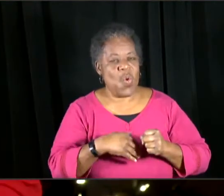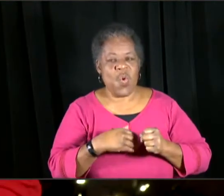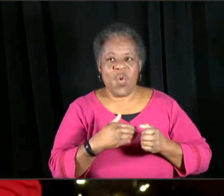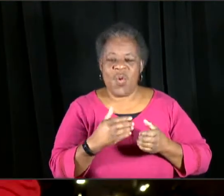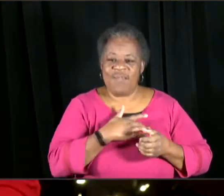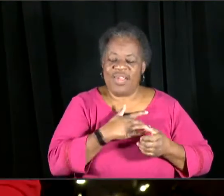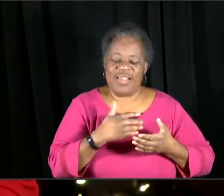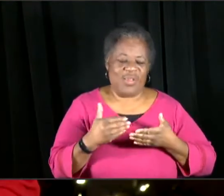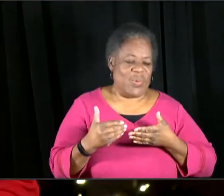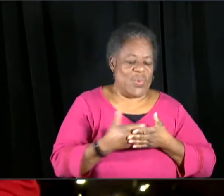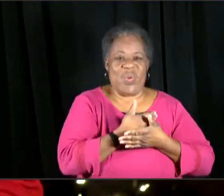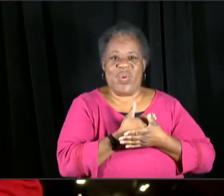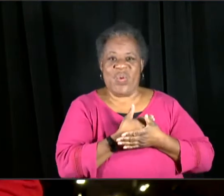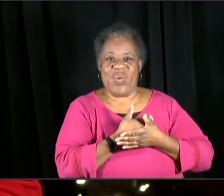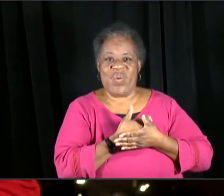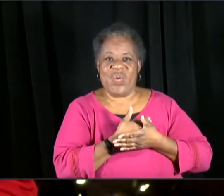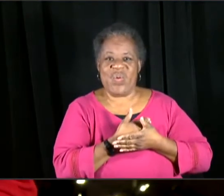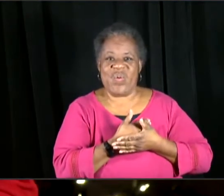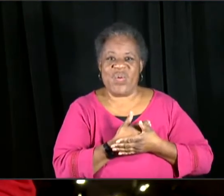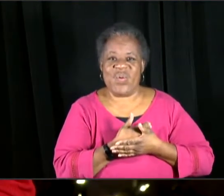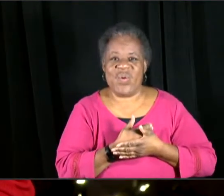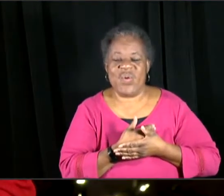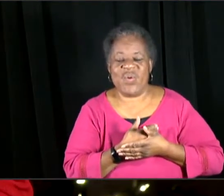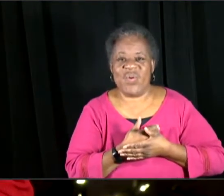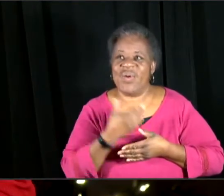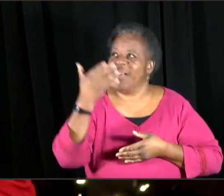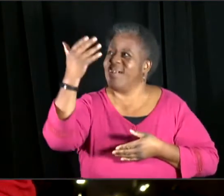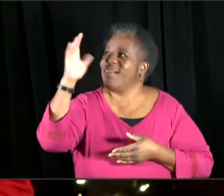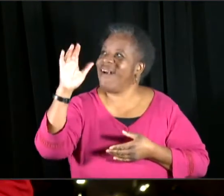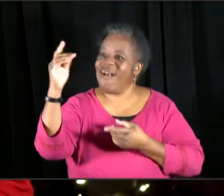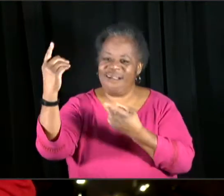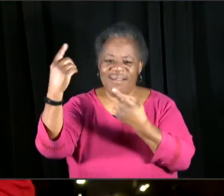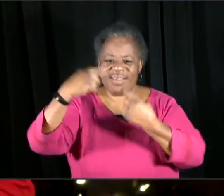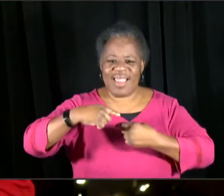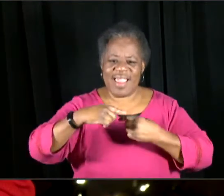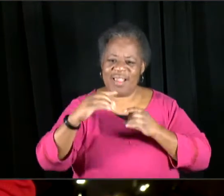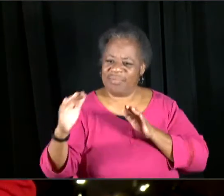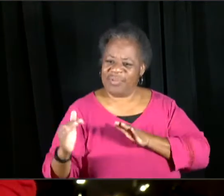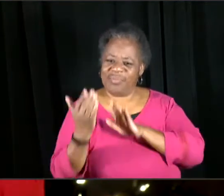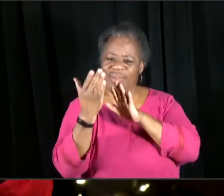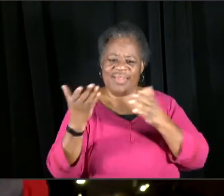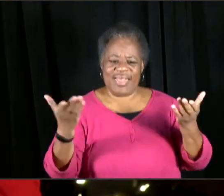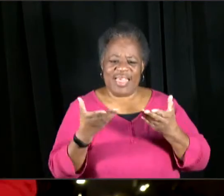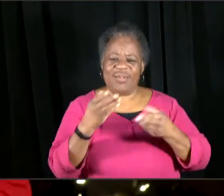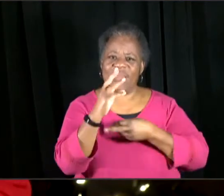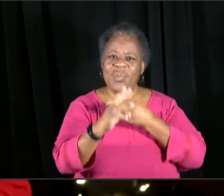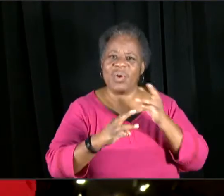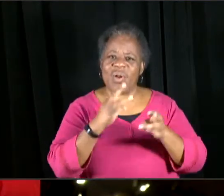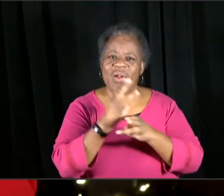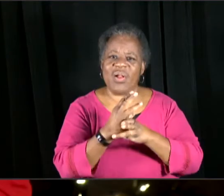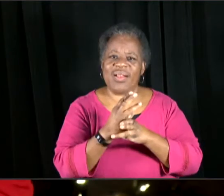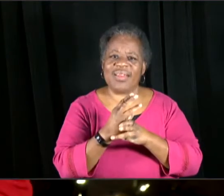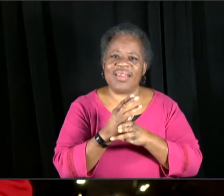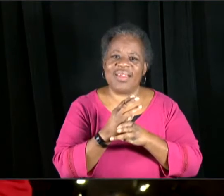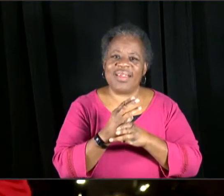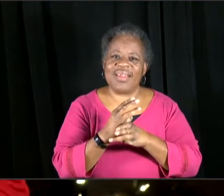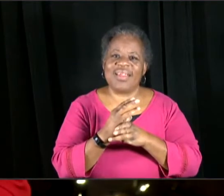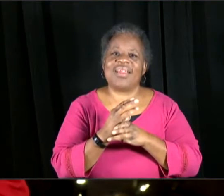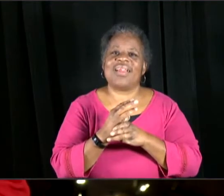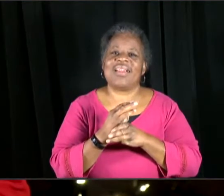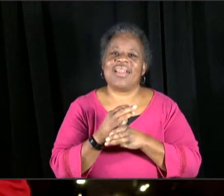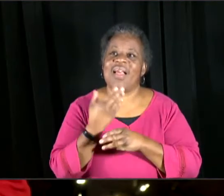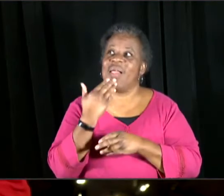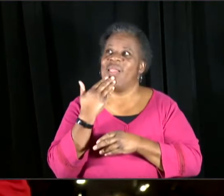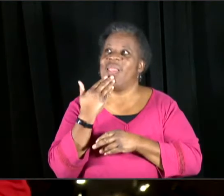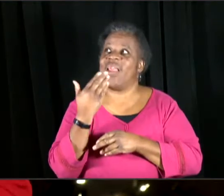an amazing, counterintuitive way for God to make his presence known to the world. And thank God that a chap named Luke wrote